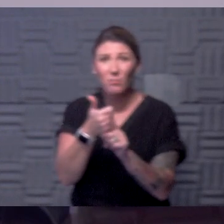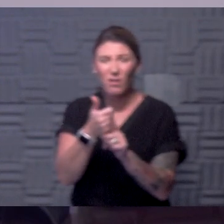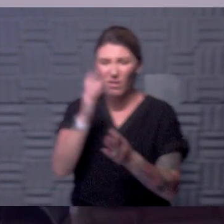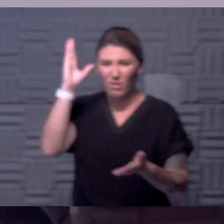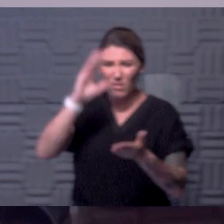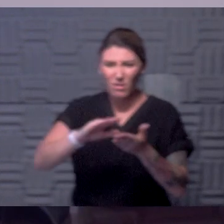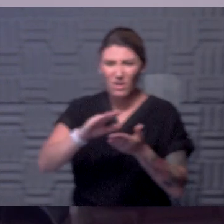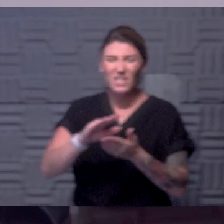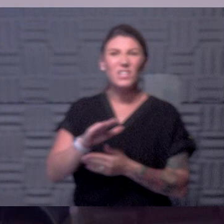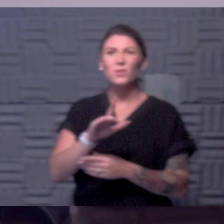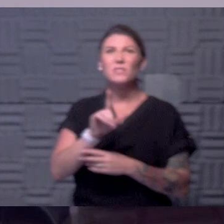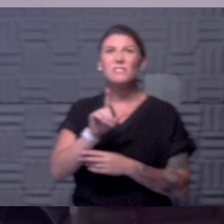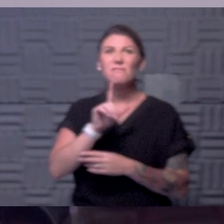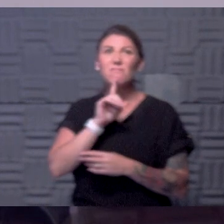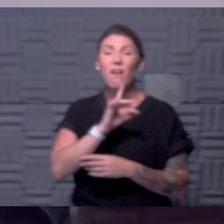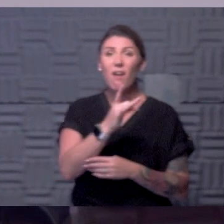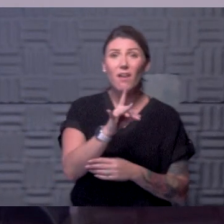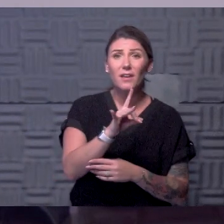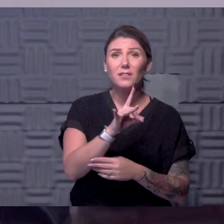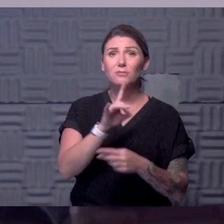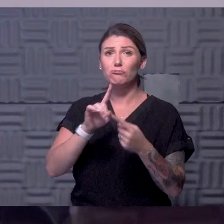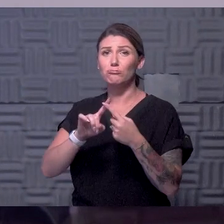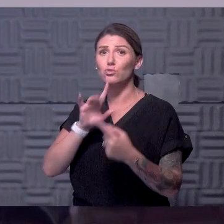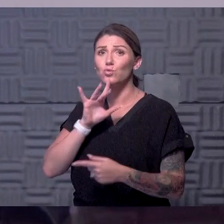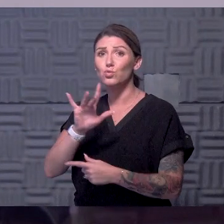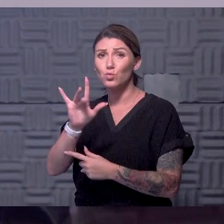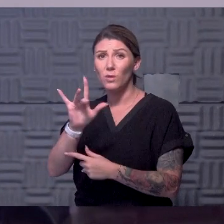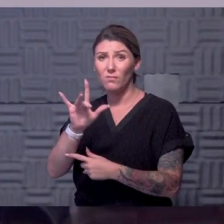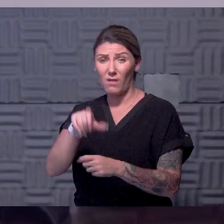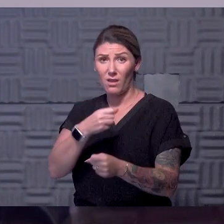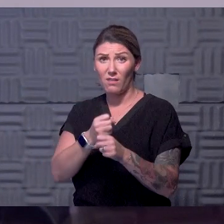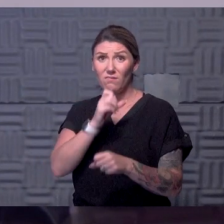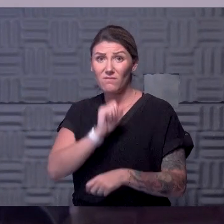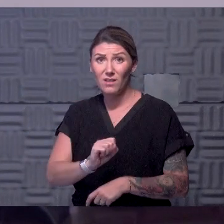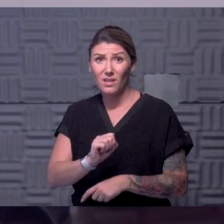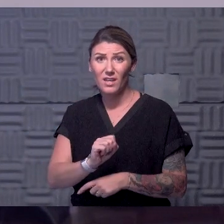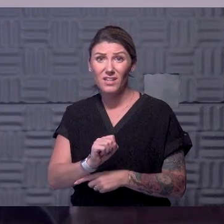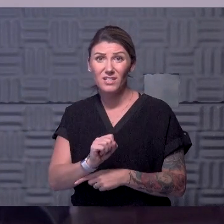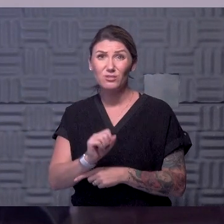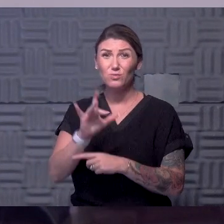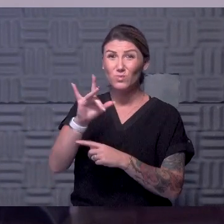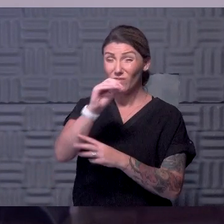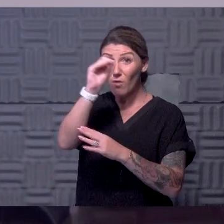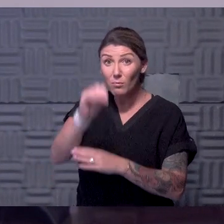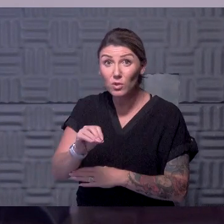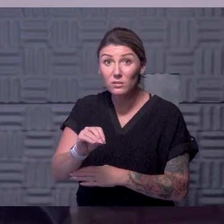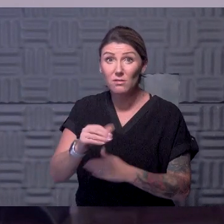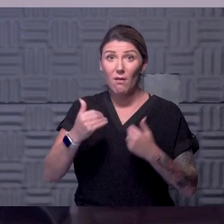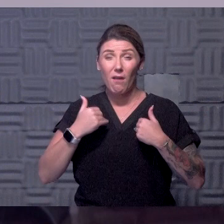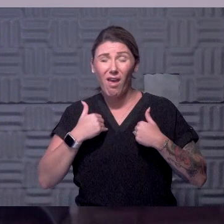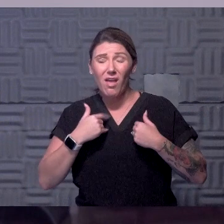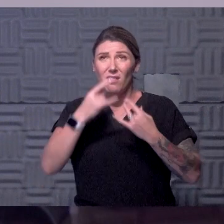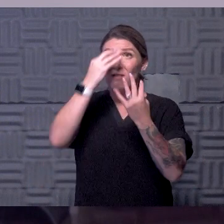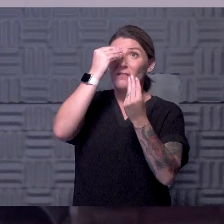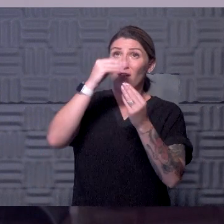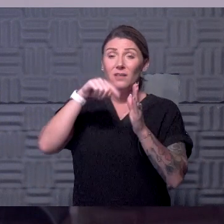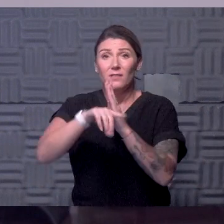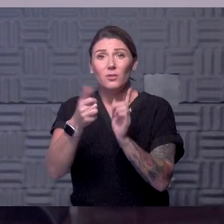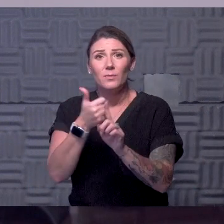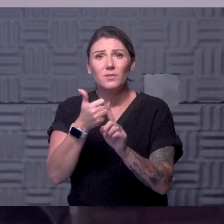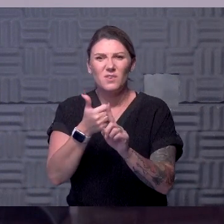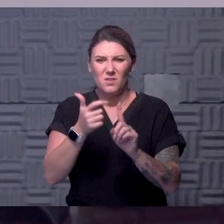to 25-year-old age group, they reported that 25% had suicidal ideations. What does that mean to our adolescents? I don't